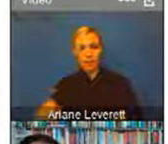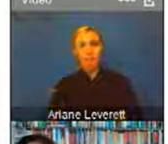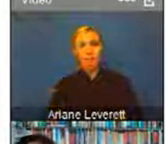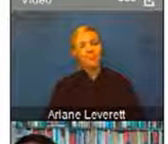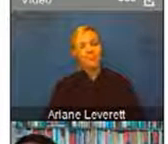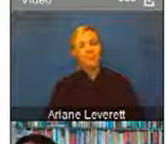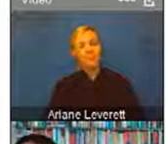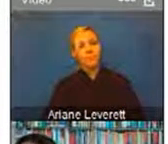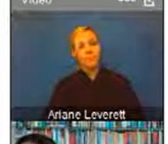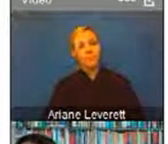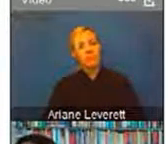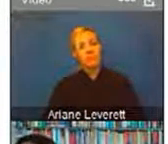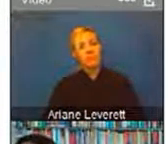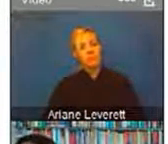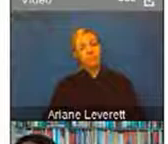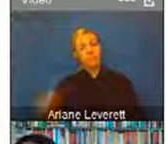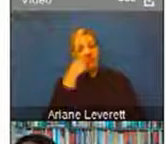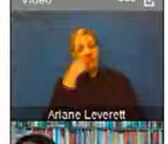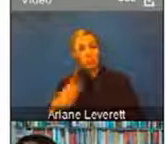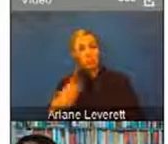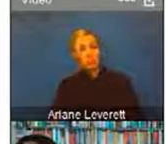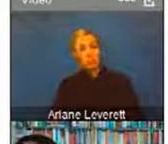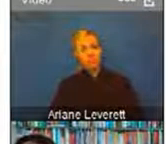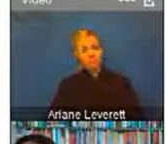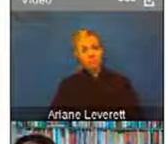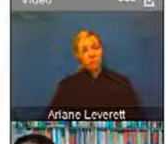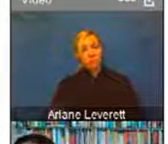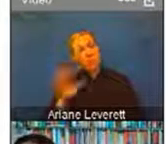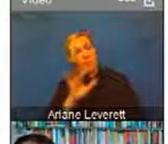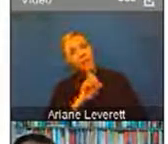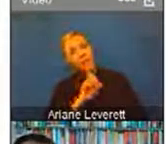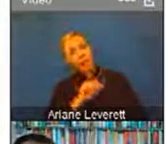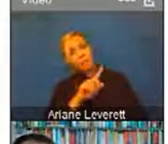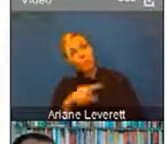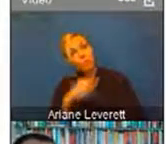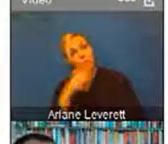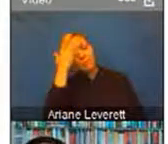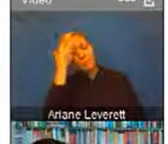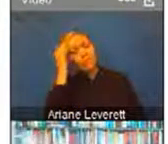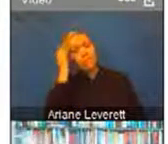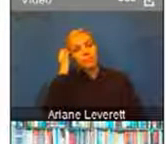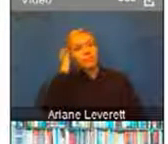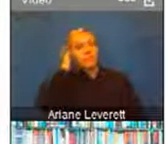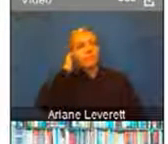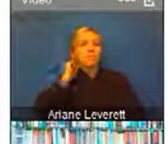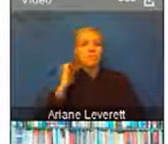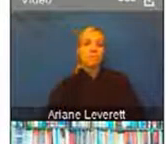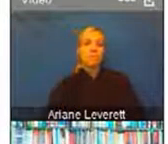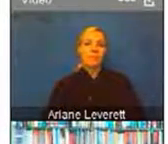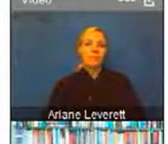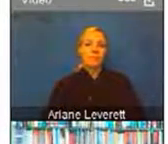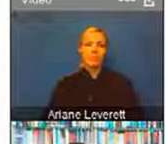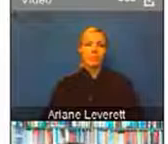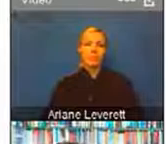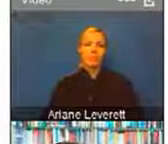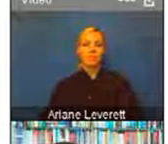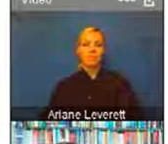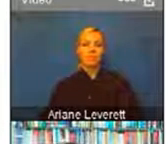they are going for schooling or early childhood education or tertiary education, etc.